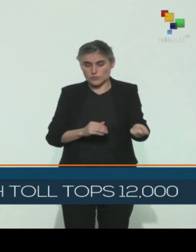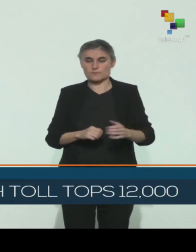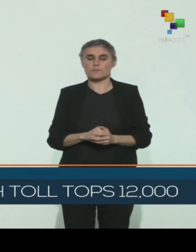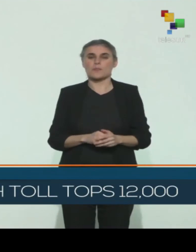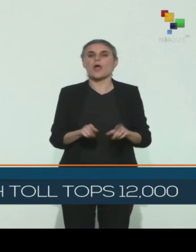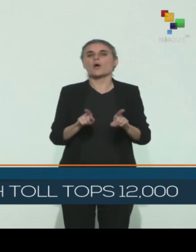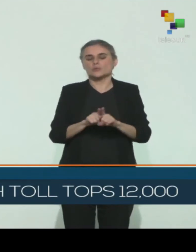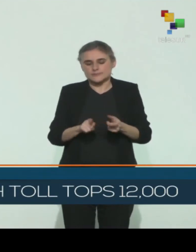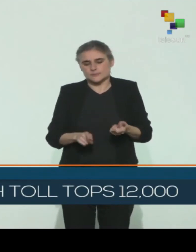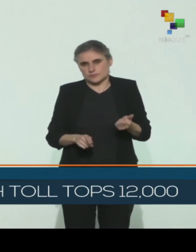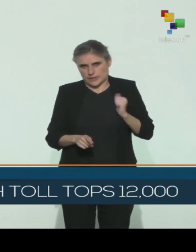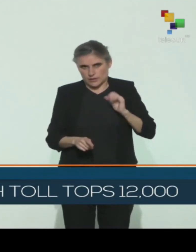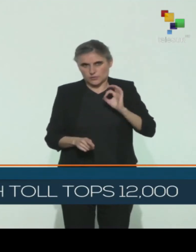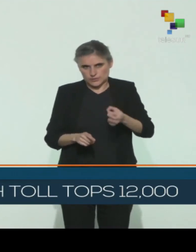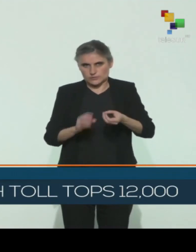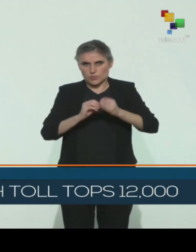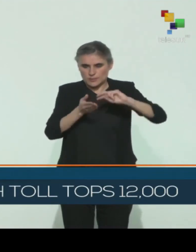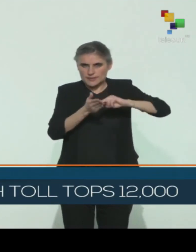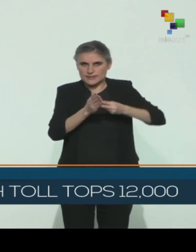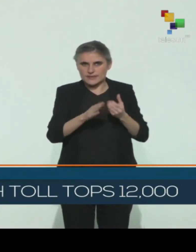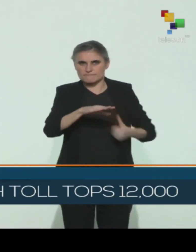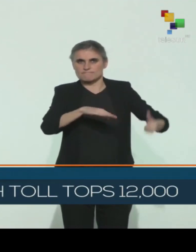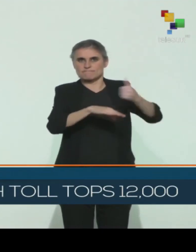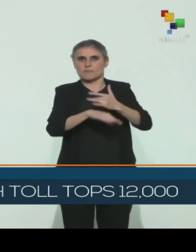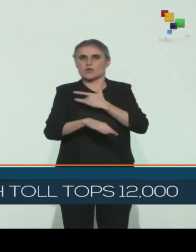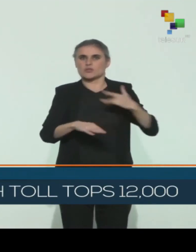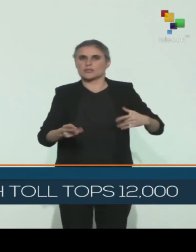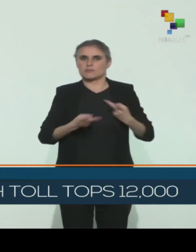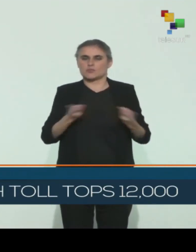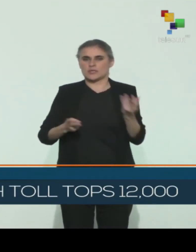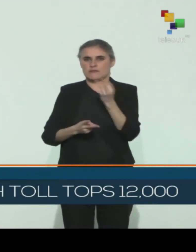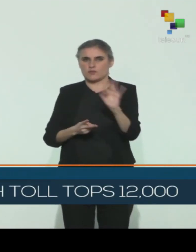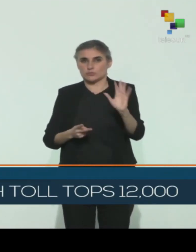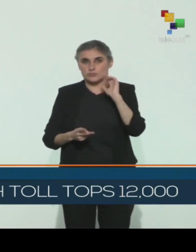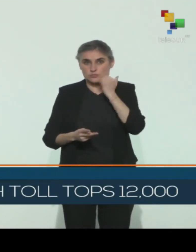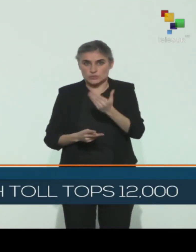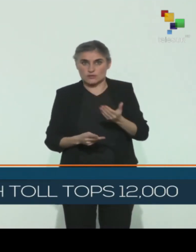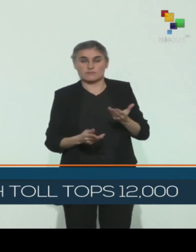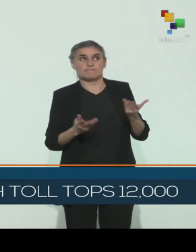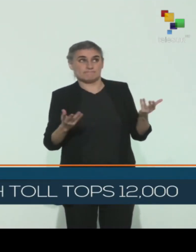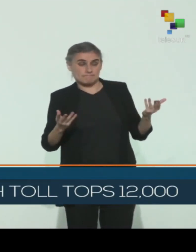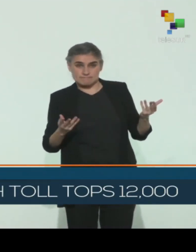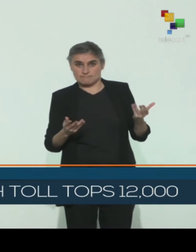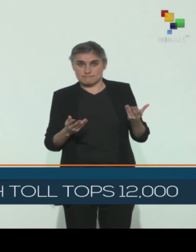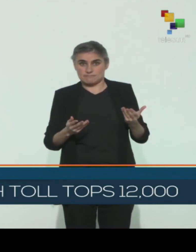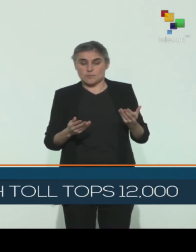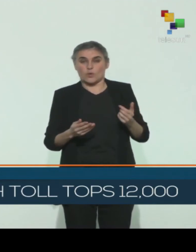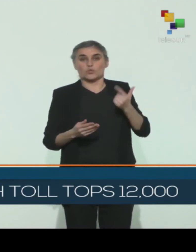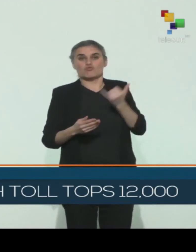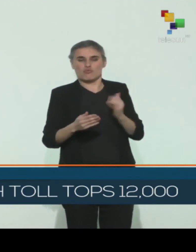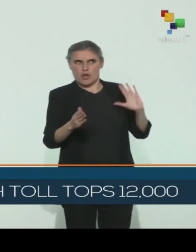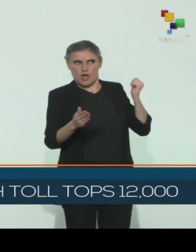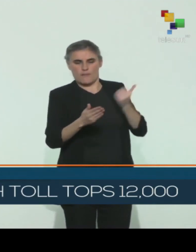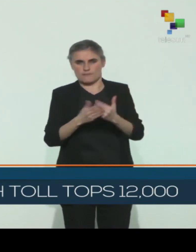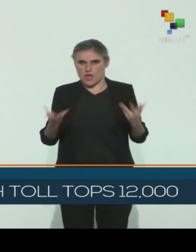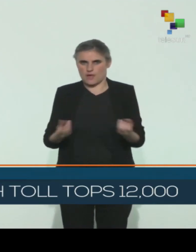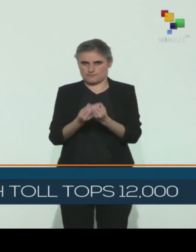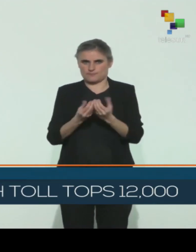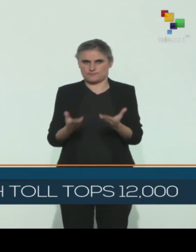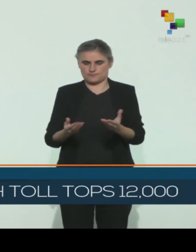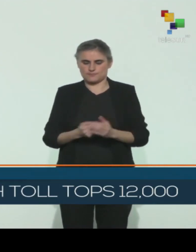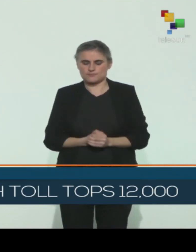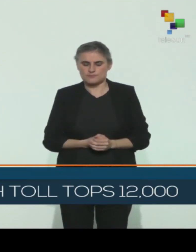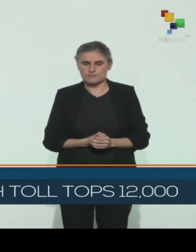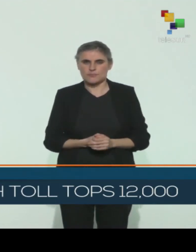Public Health Agency yesterday. Therefore, the period covered is not 24 hours, but 48 hours. Since